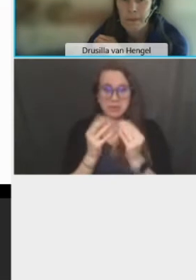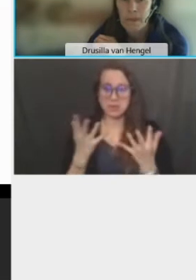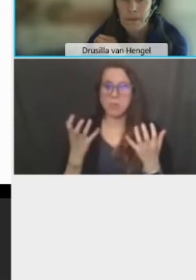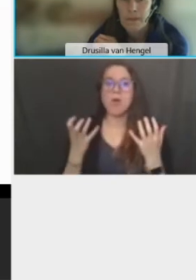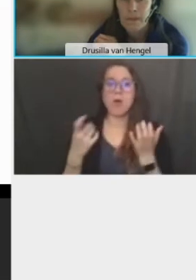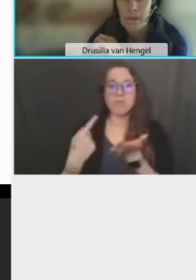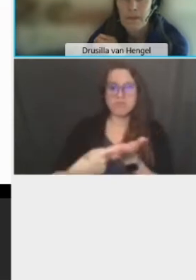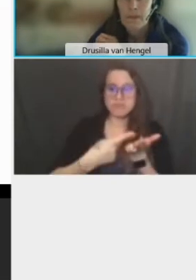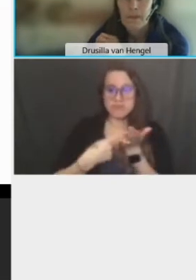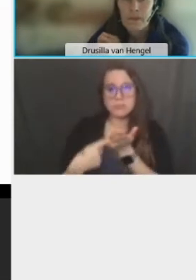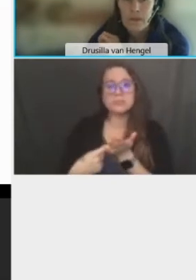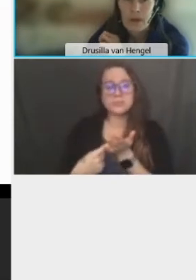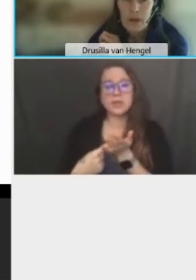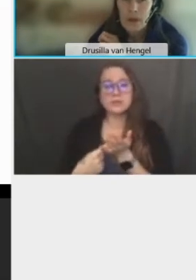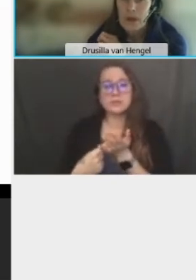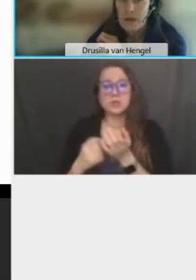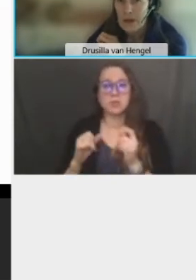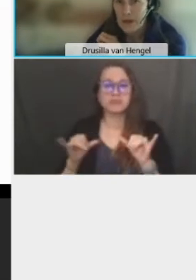page.